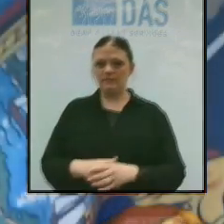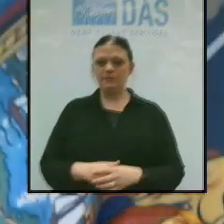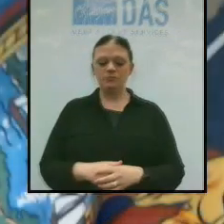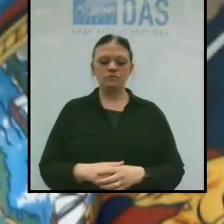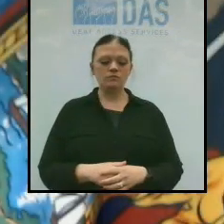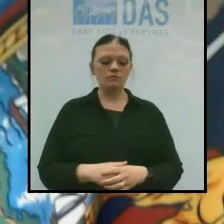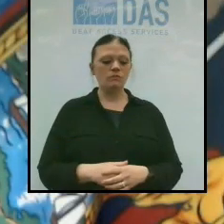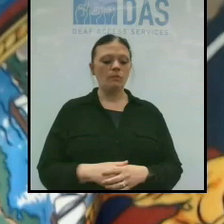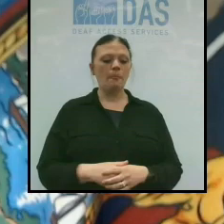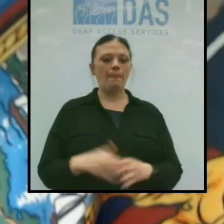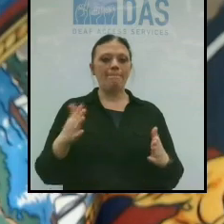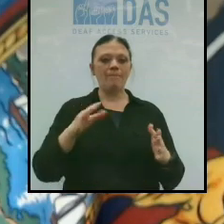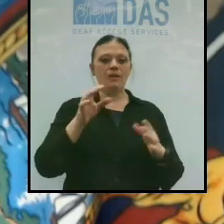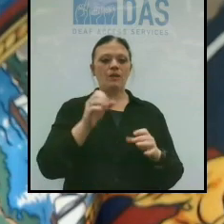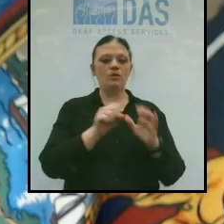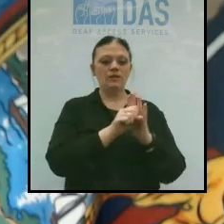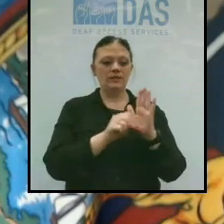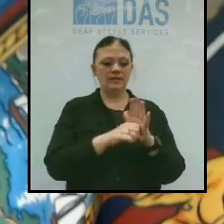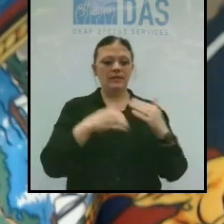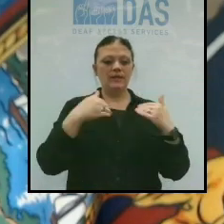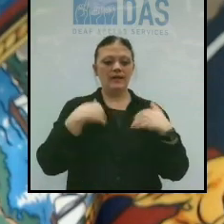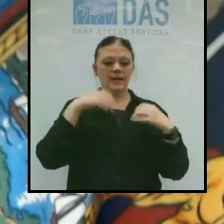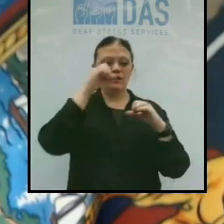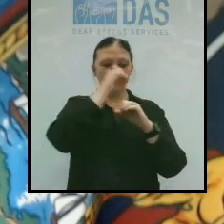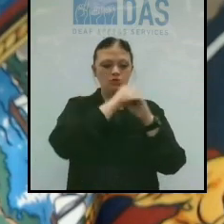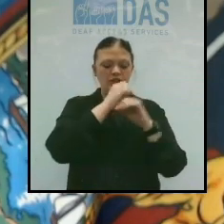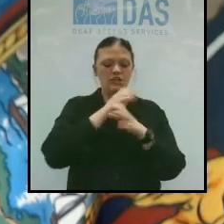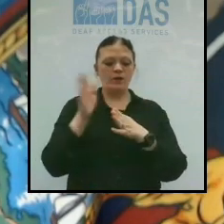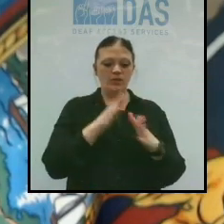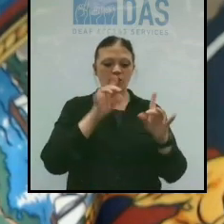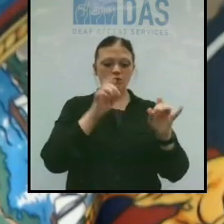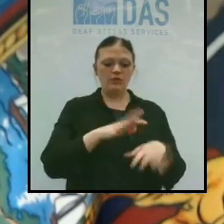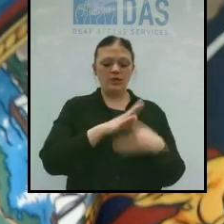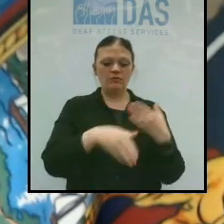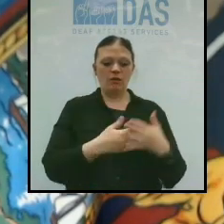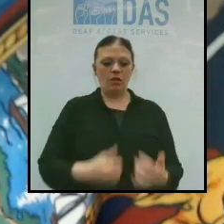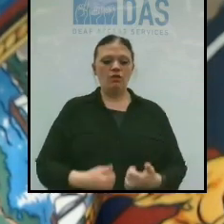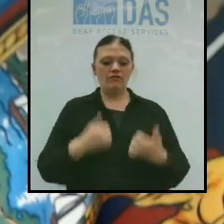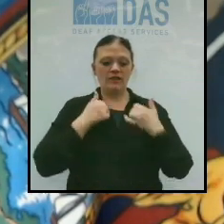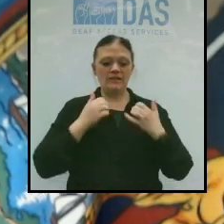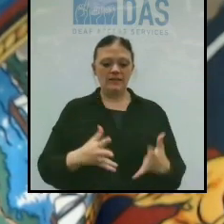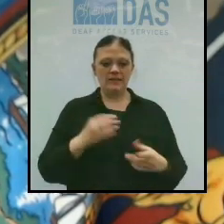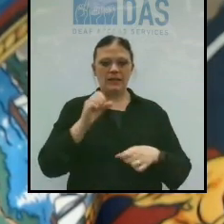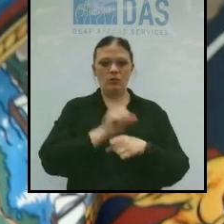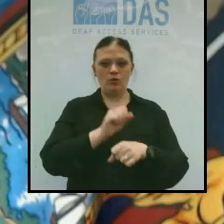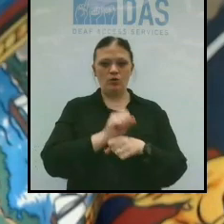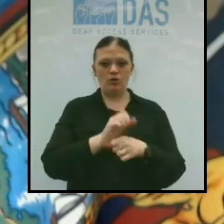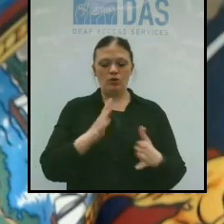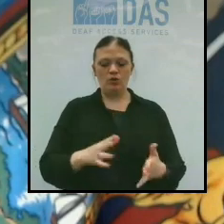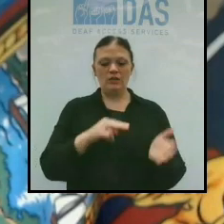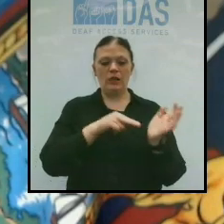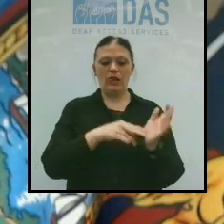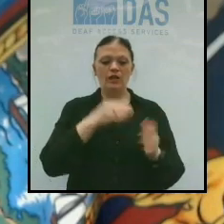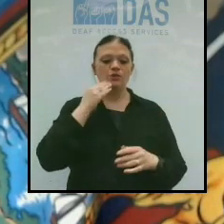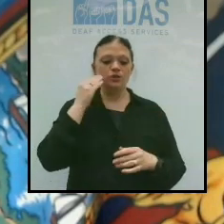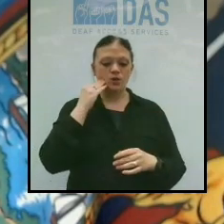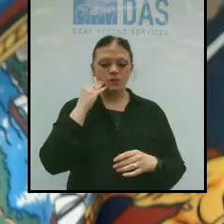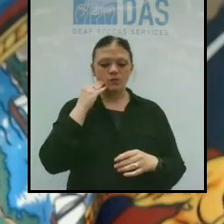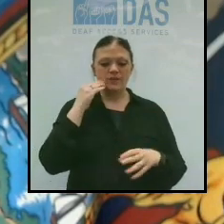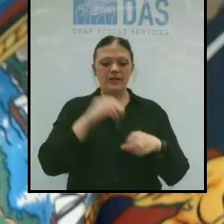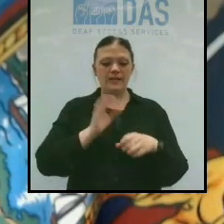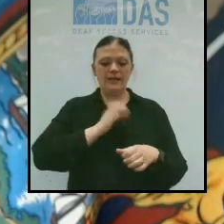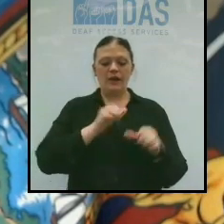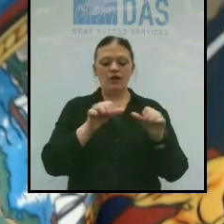state has a strategy, a plan to test all the residents and workers in the nursing homes in